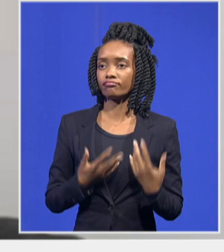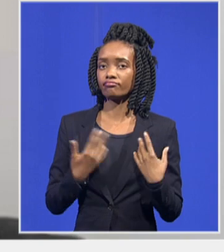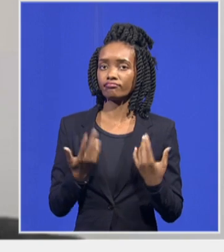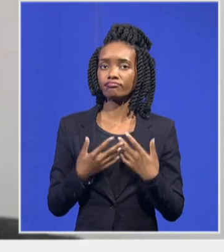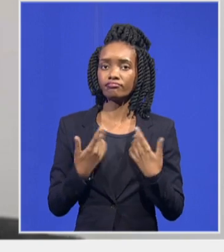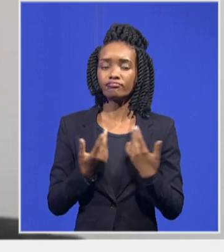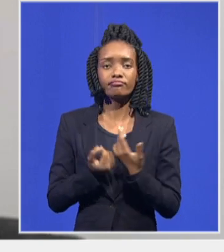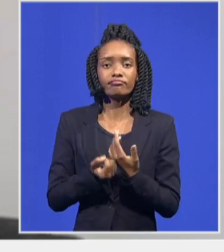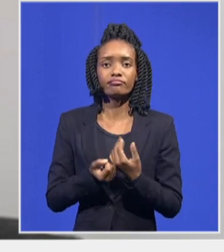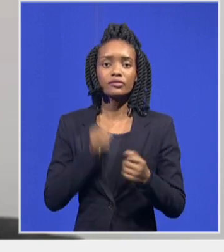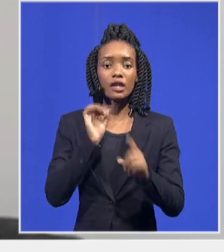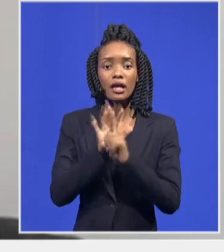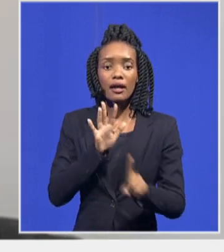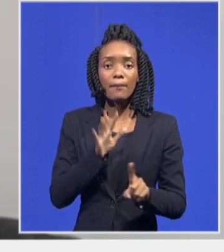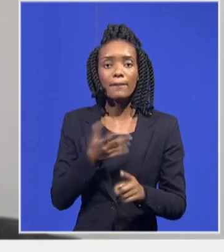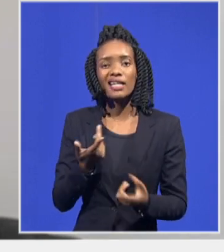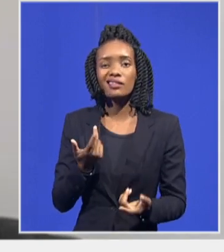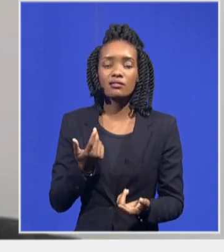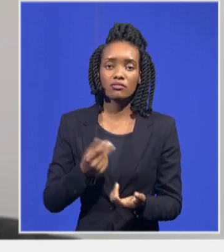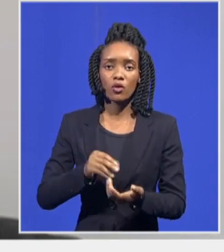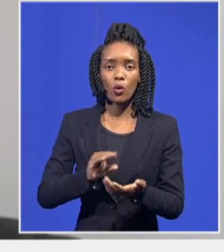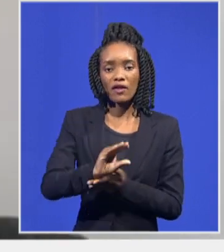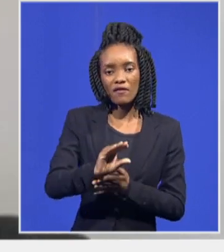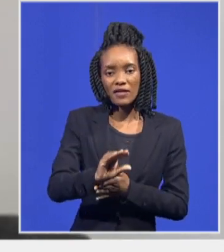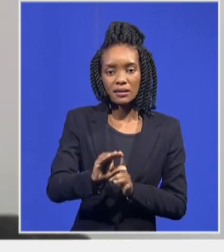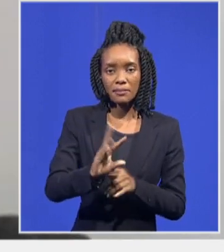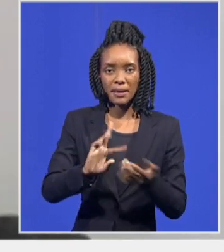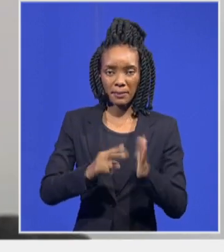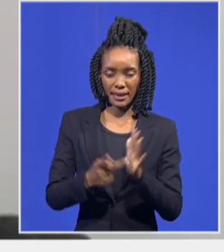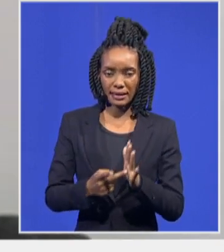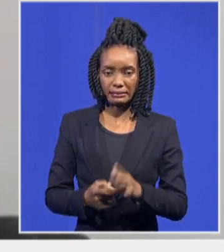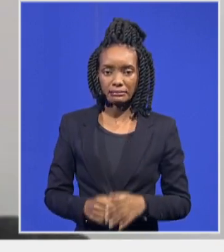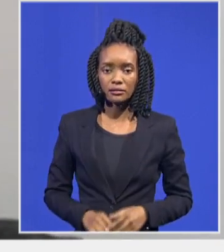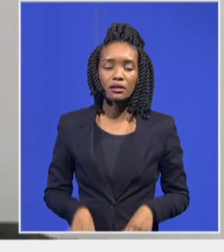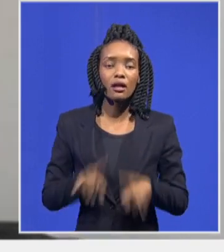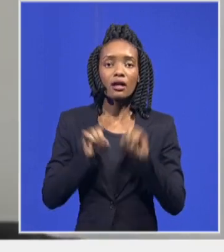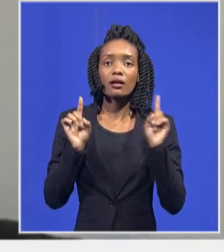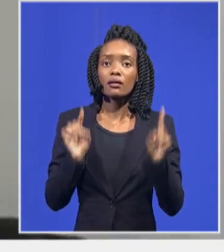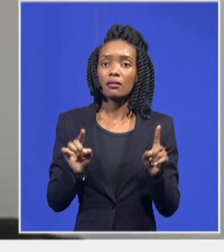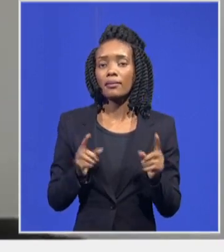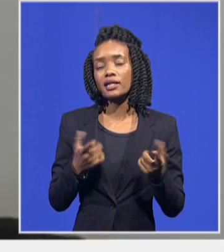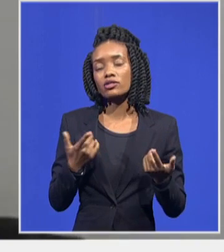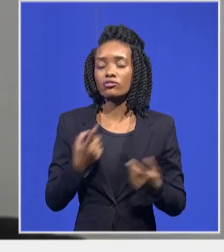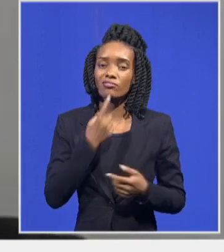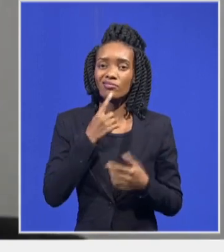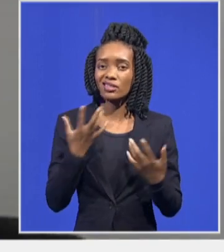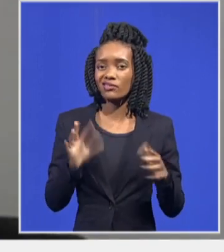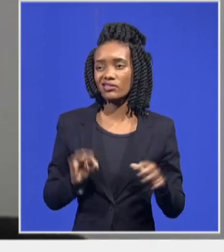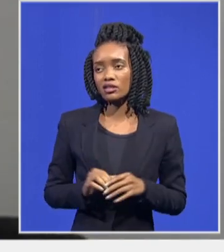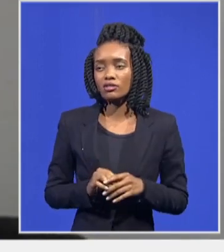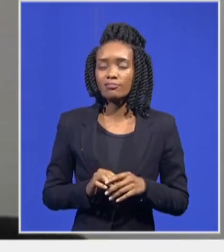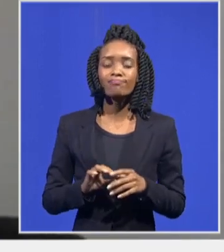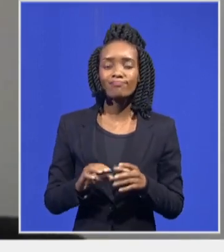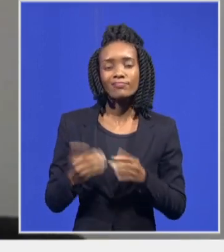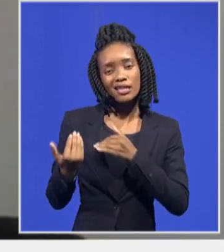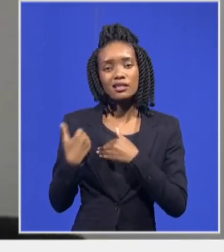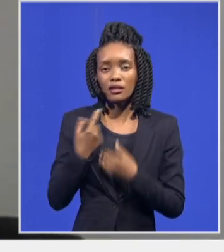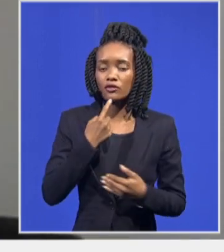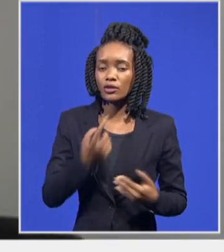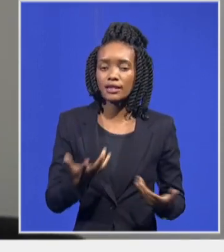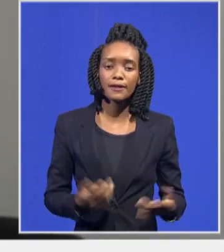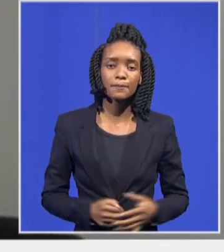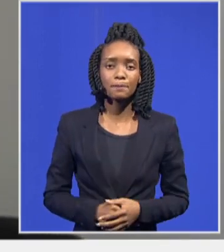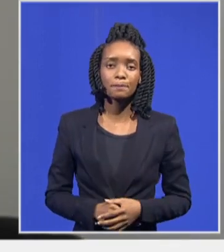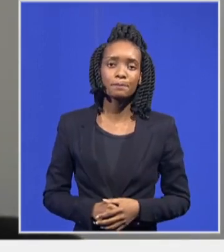impact on the investment plan. But as you put it, I think safe to say that I think a lot of it would have to be